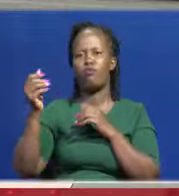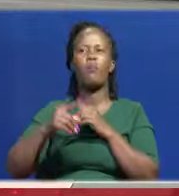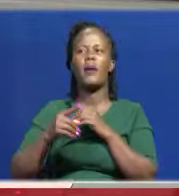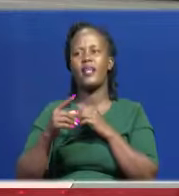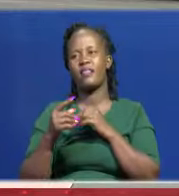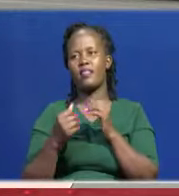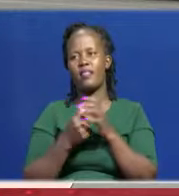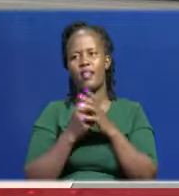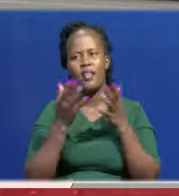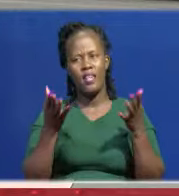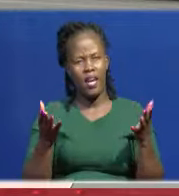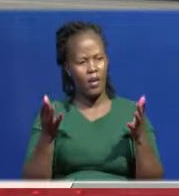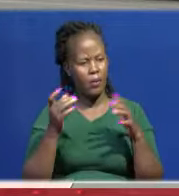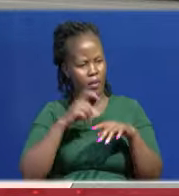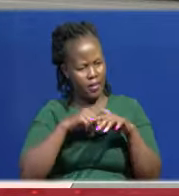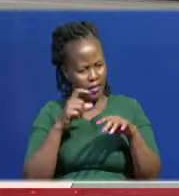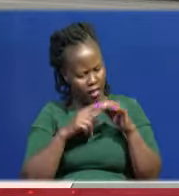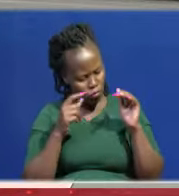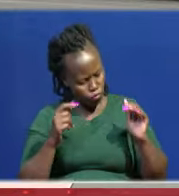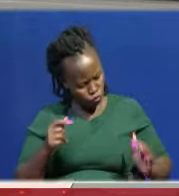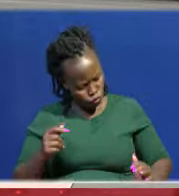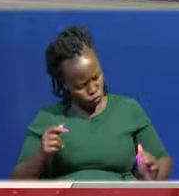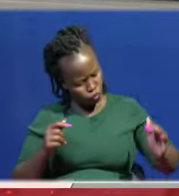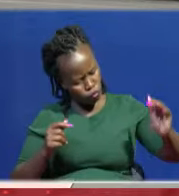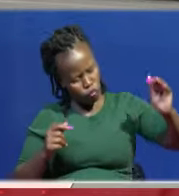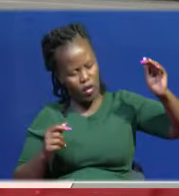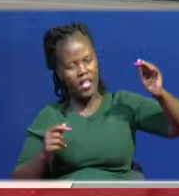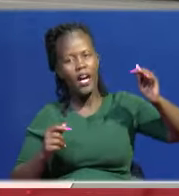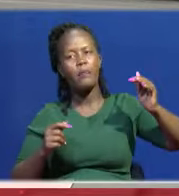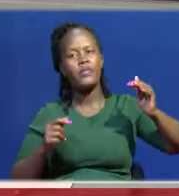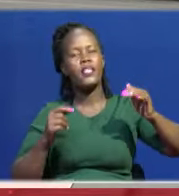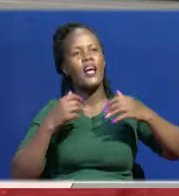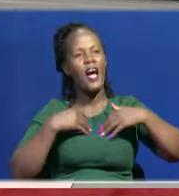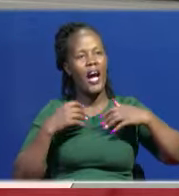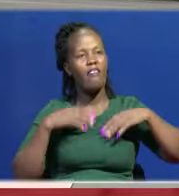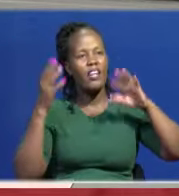my mind, because growing up, when we were attending sensitization campaigns on